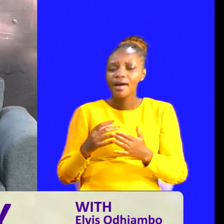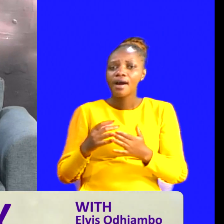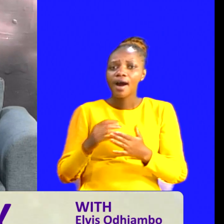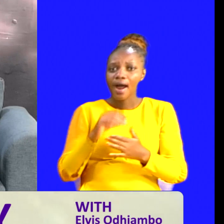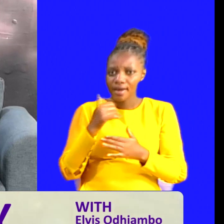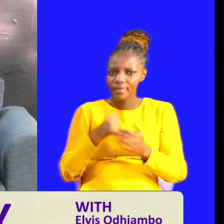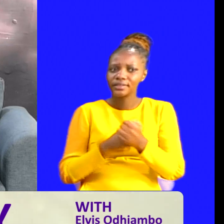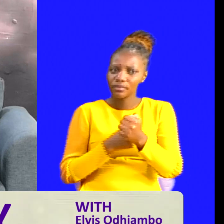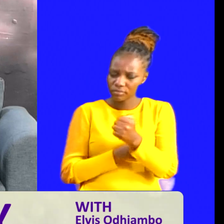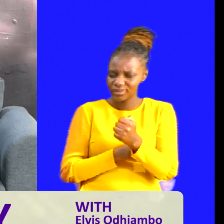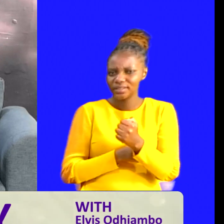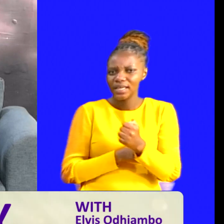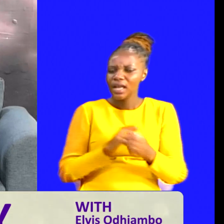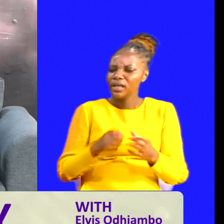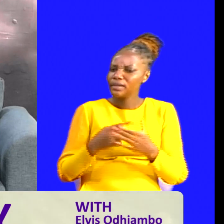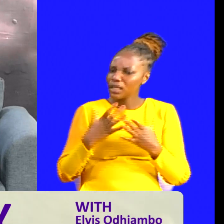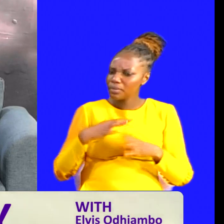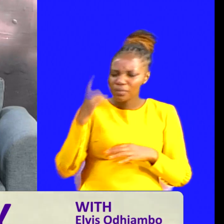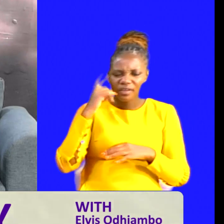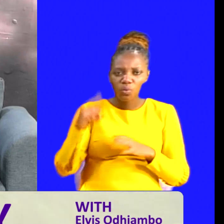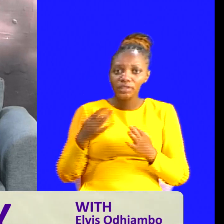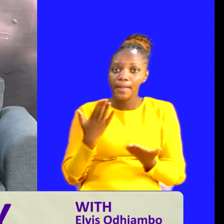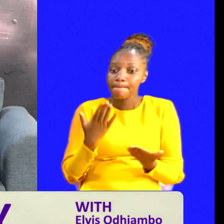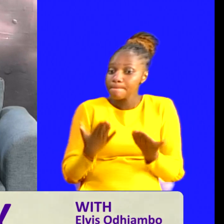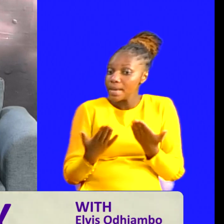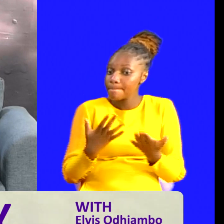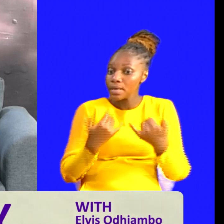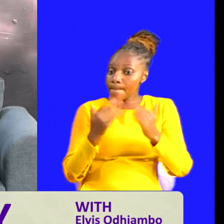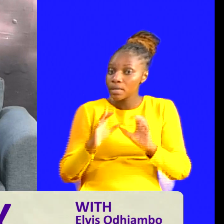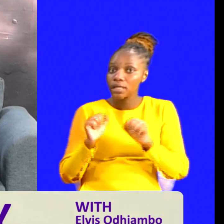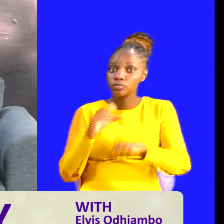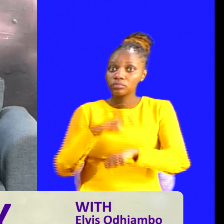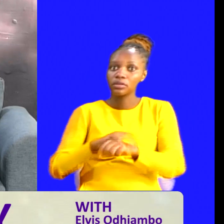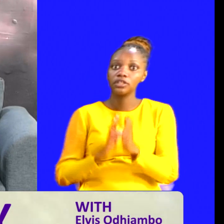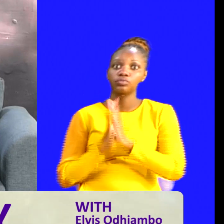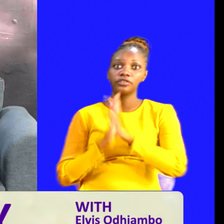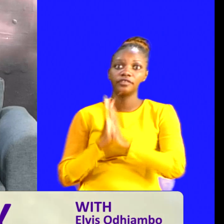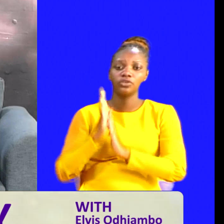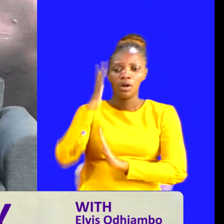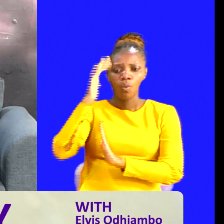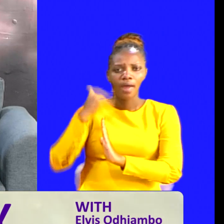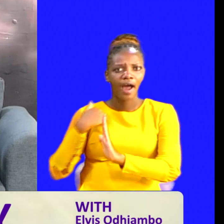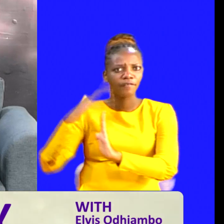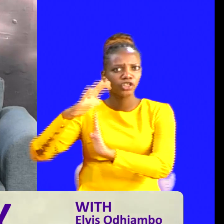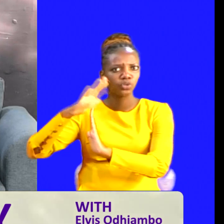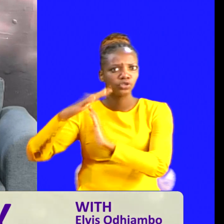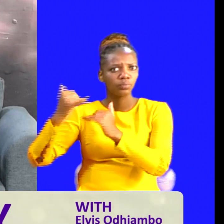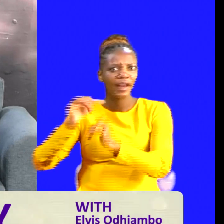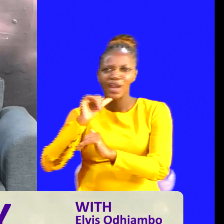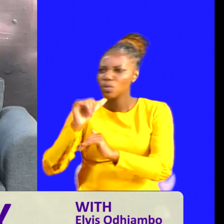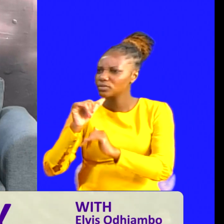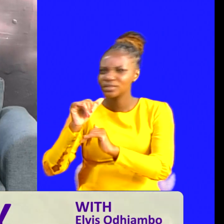as well. So one would think the players, or rather the club, would be motivated, bringing top players, not necessarily international